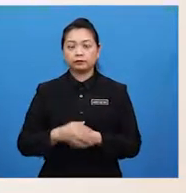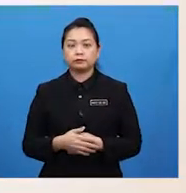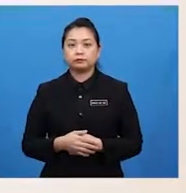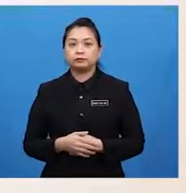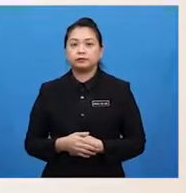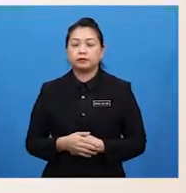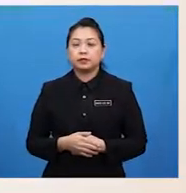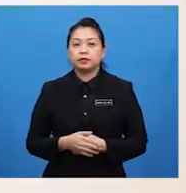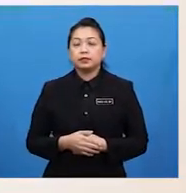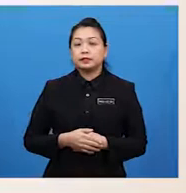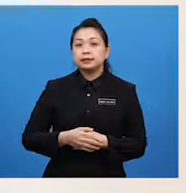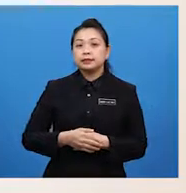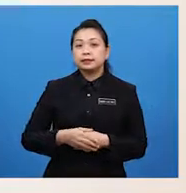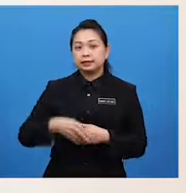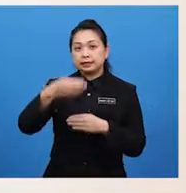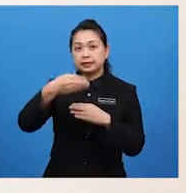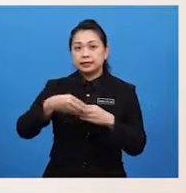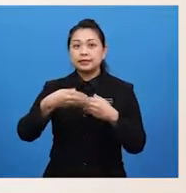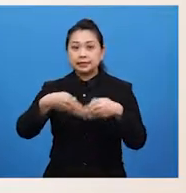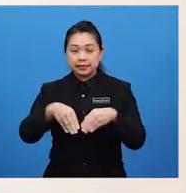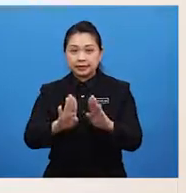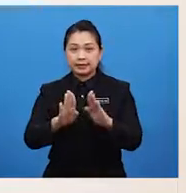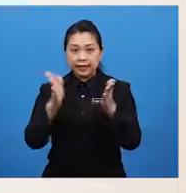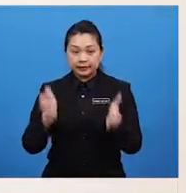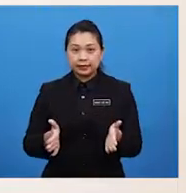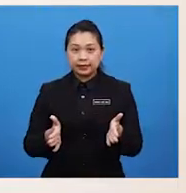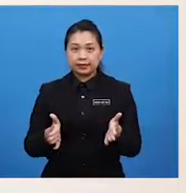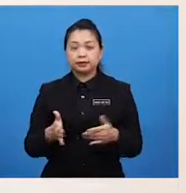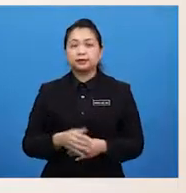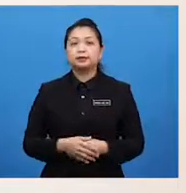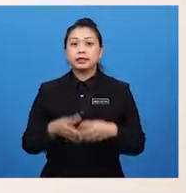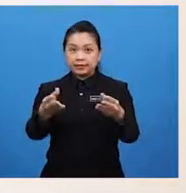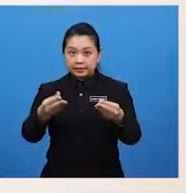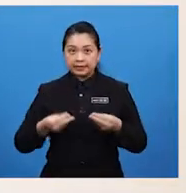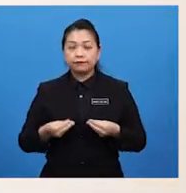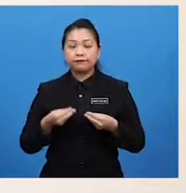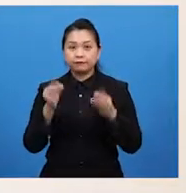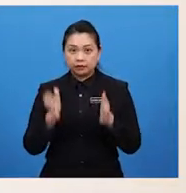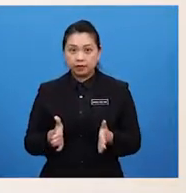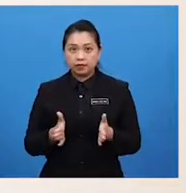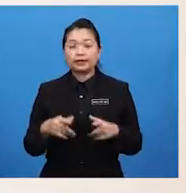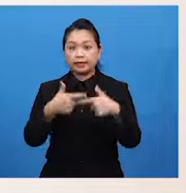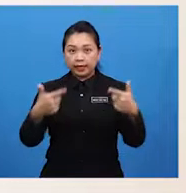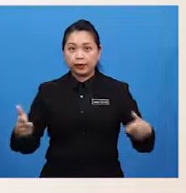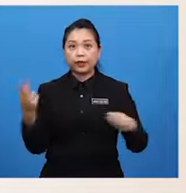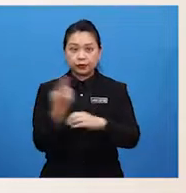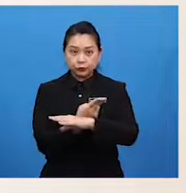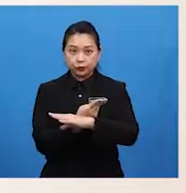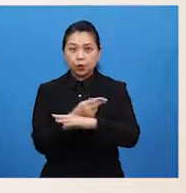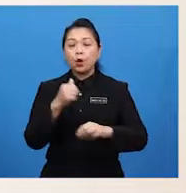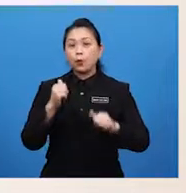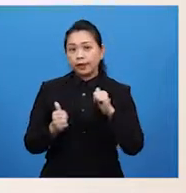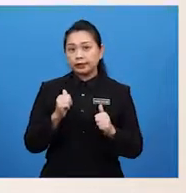sender, the receiver, the subject of the email, the language used, whether it's